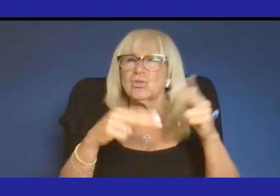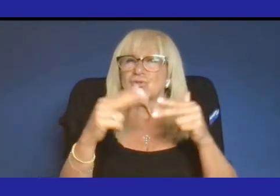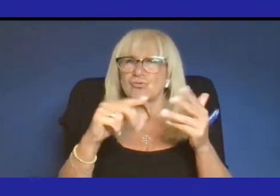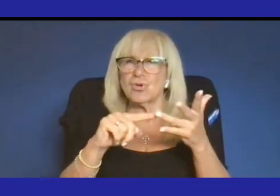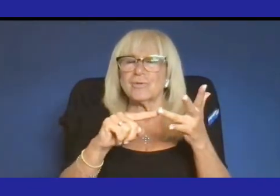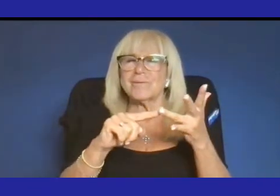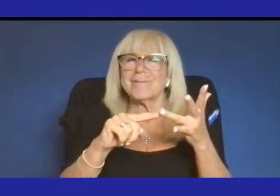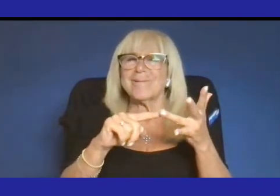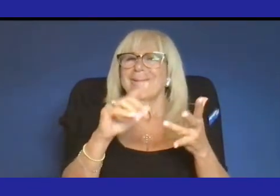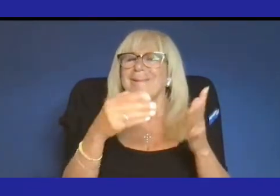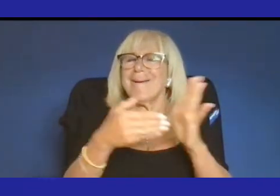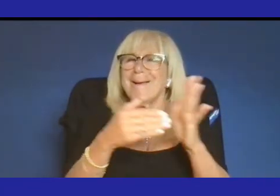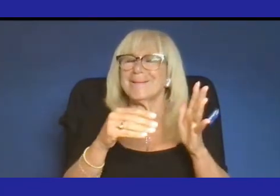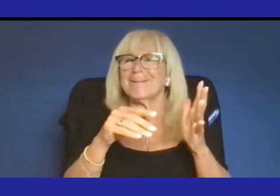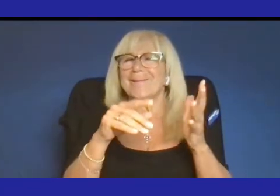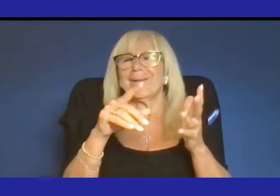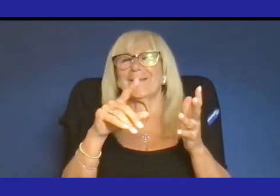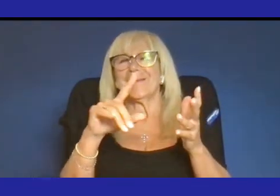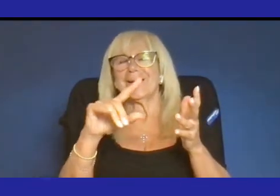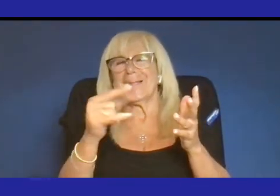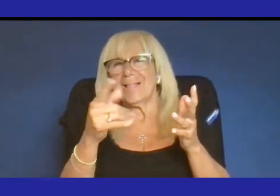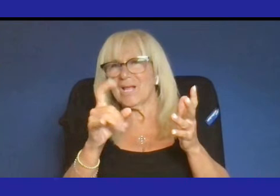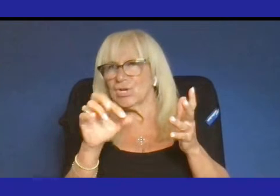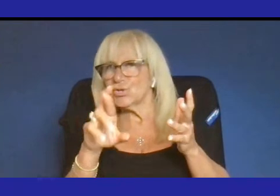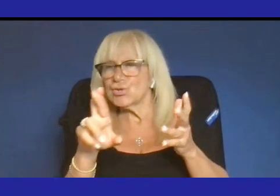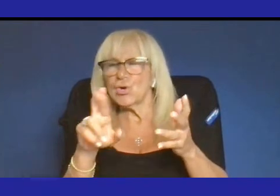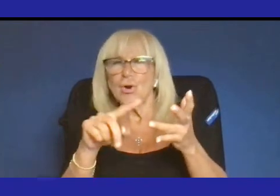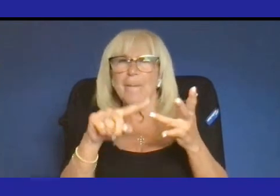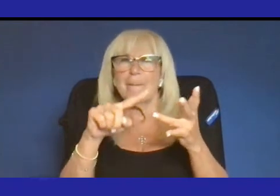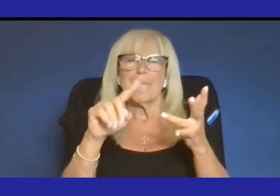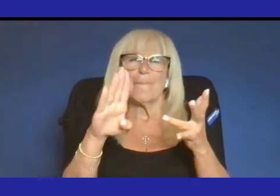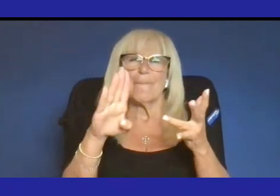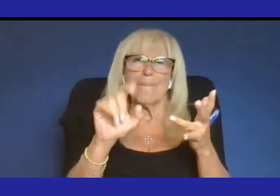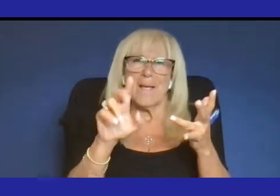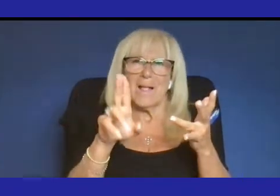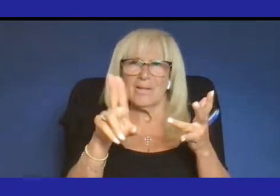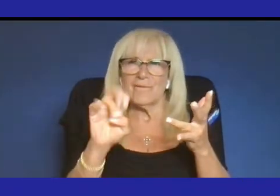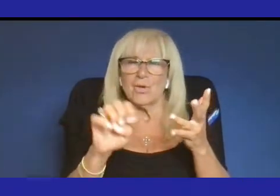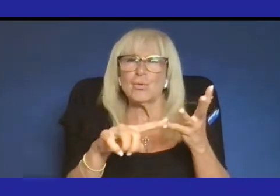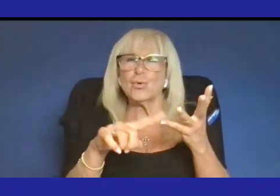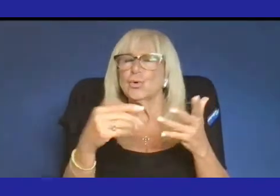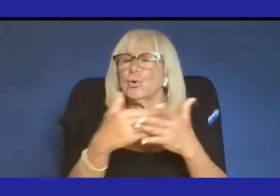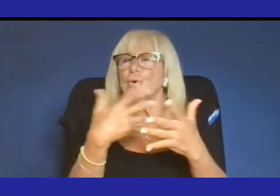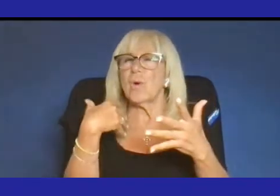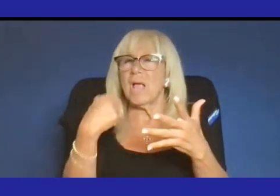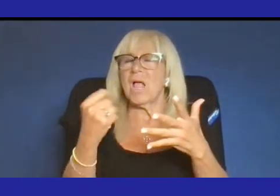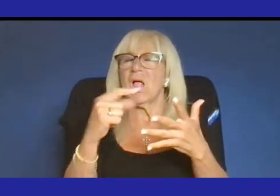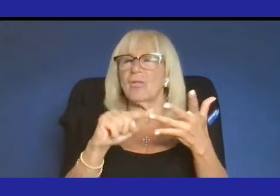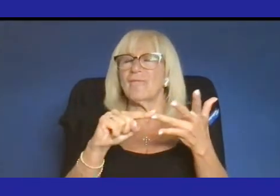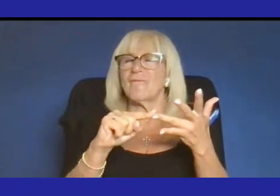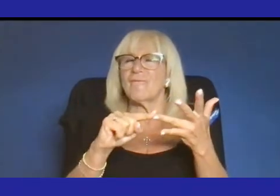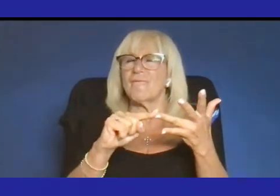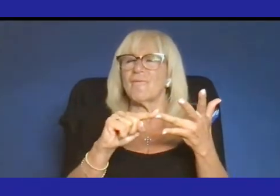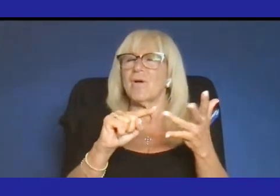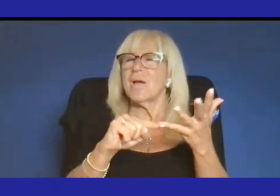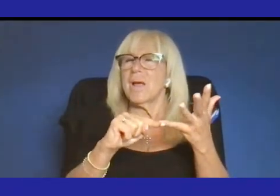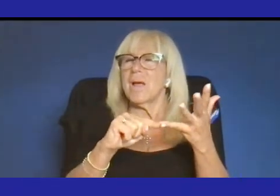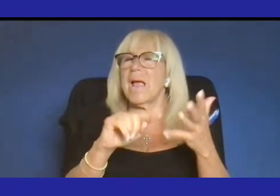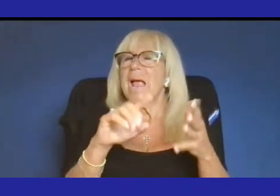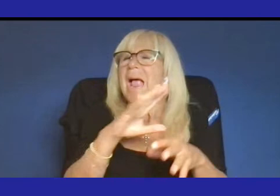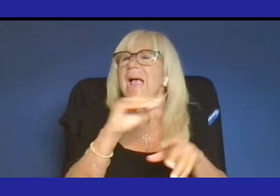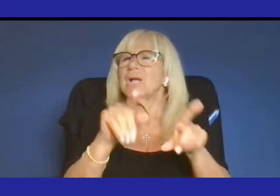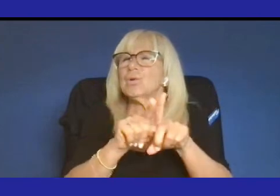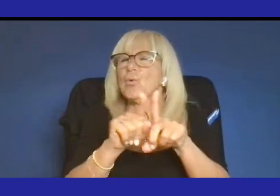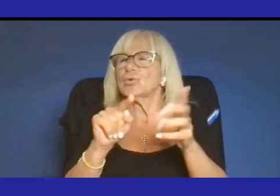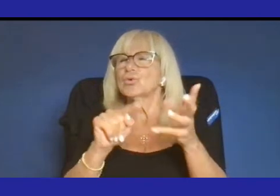anti-literature support at Bellevue, bringing new health options for Metropolitan, and leasing space for the mobile vascular program